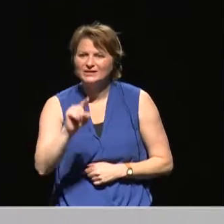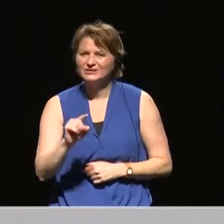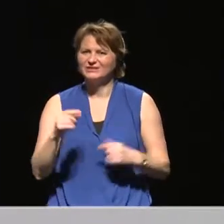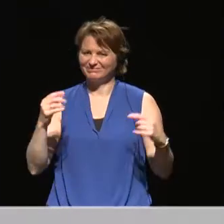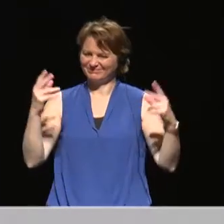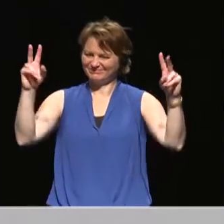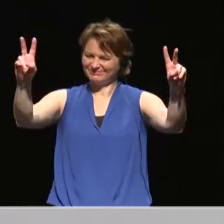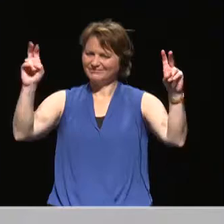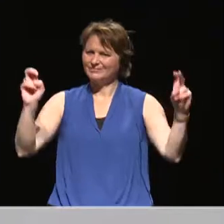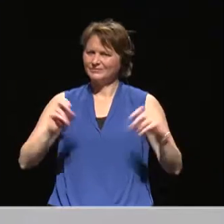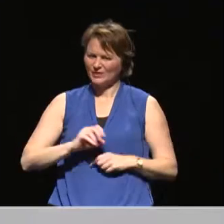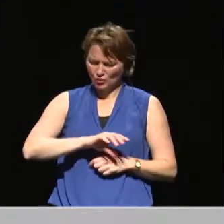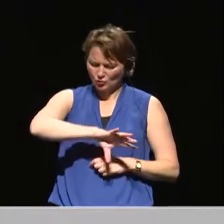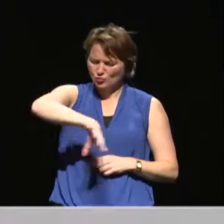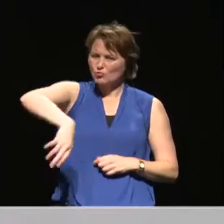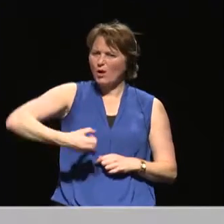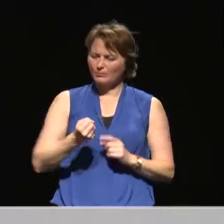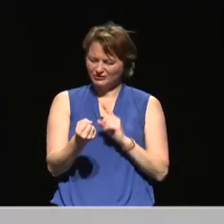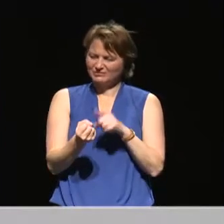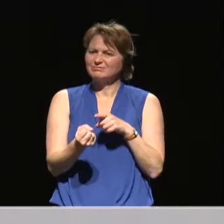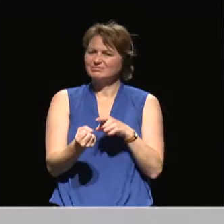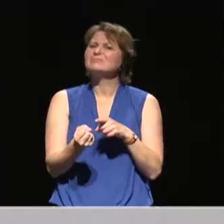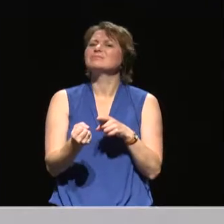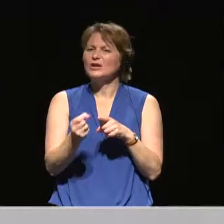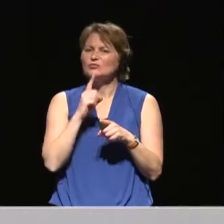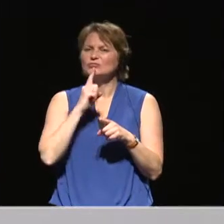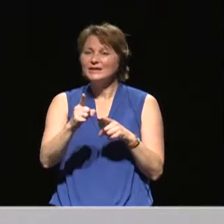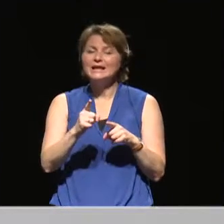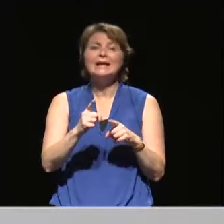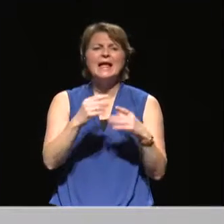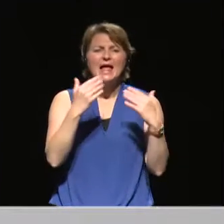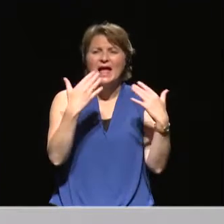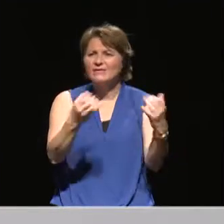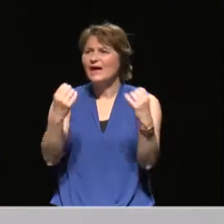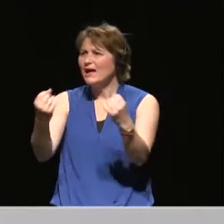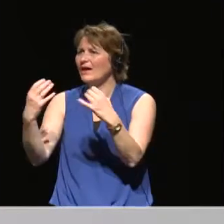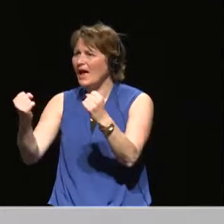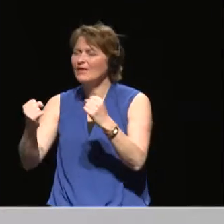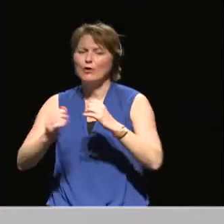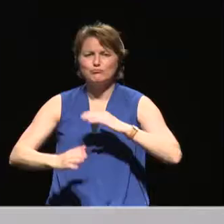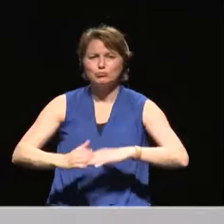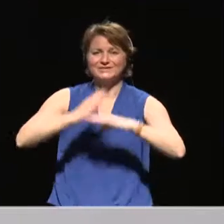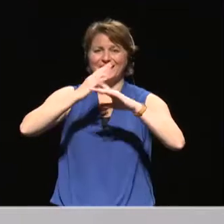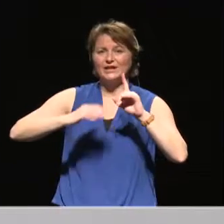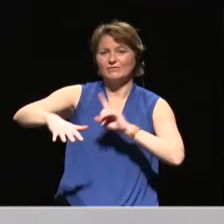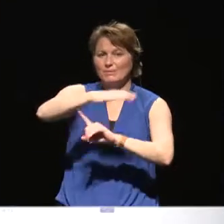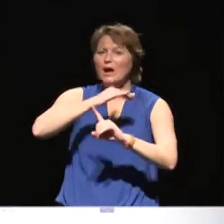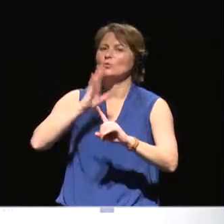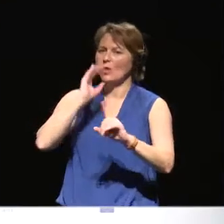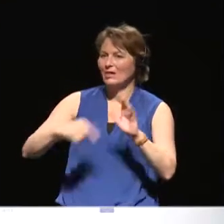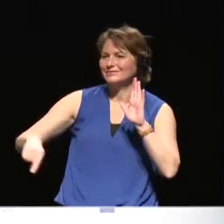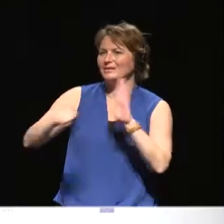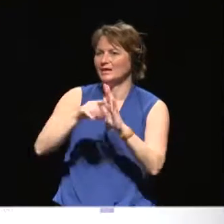is also having a negative impact on all the efforts to protect the environment. And that's why we have invited